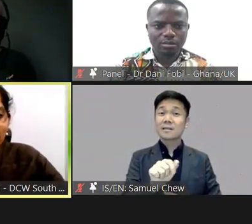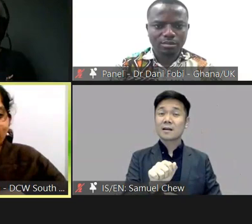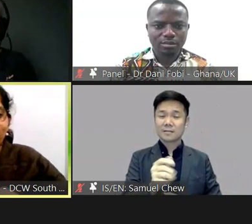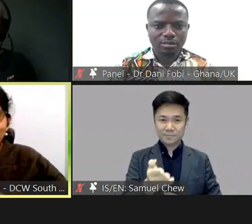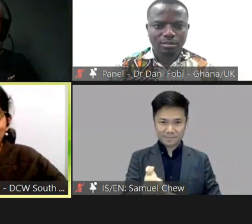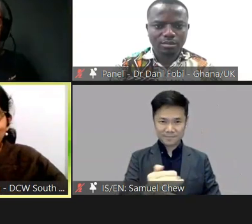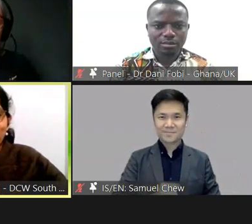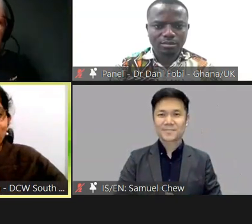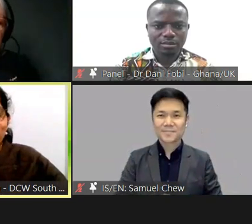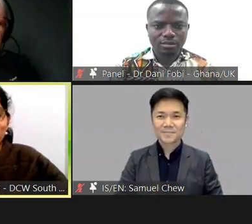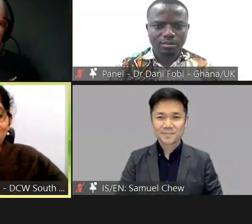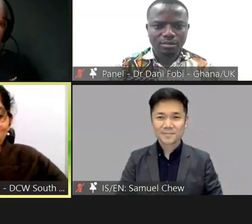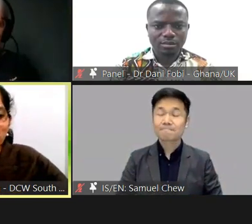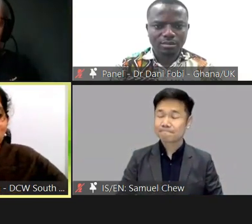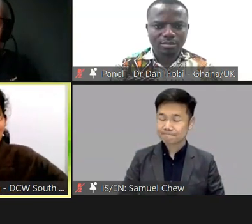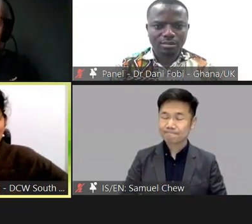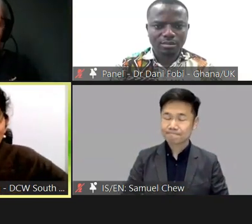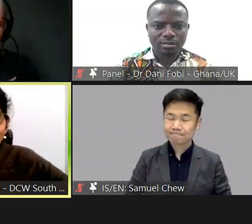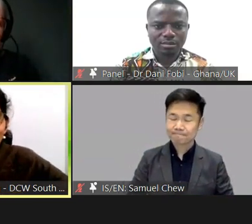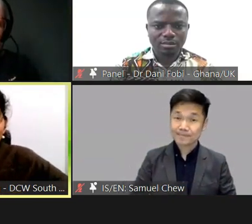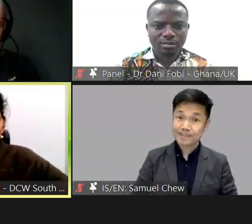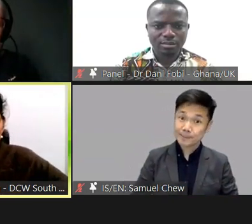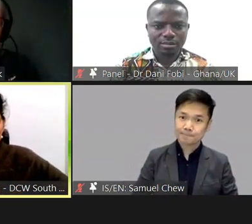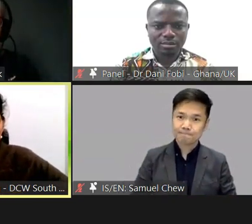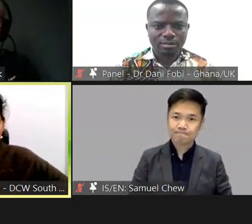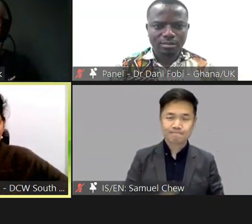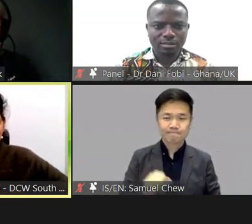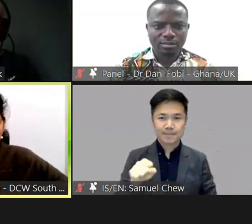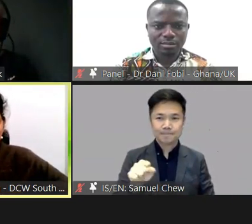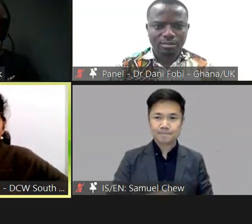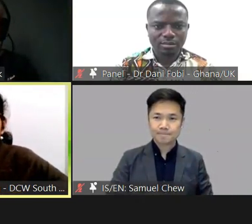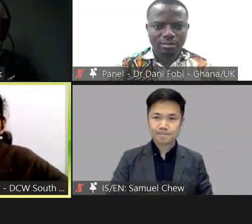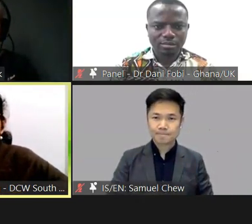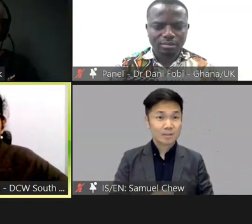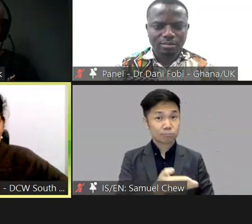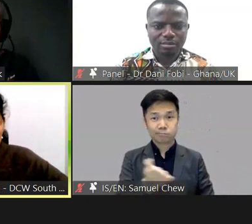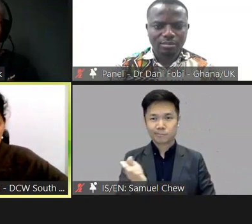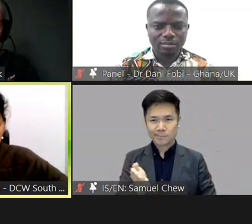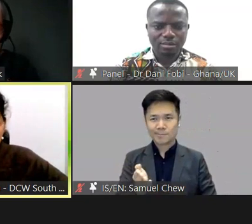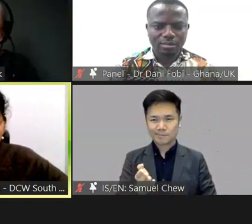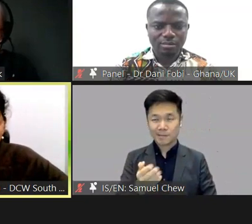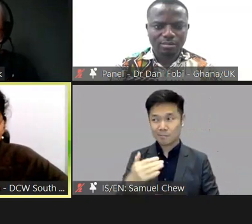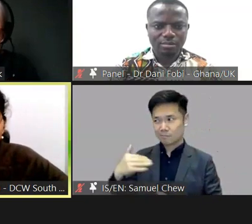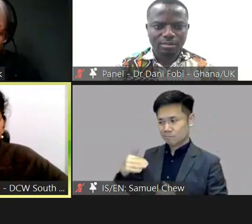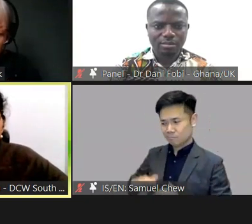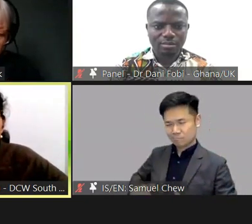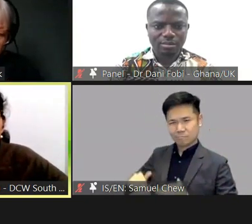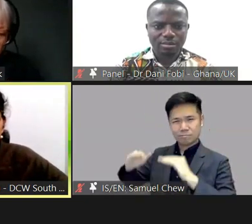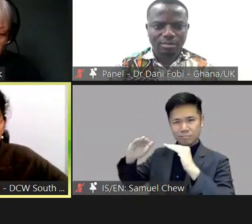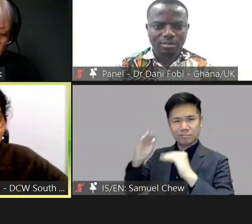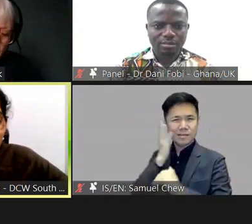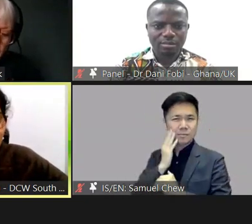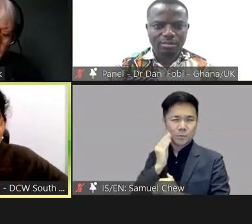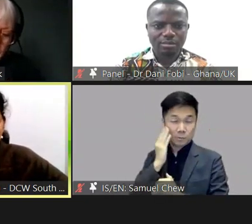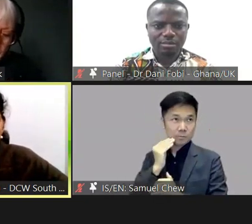Right. That is a question all of us face with. That is stigma.